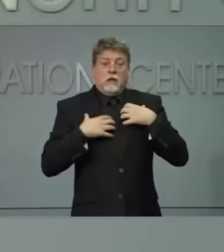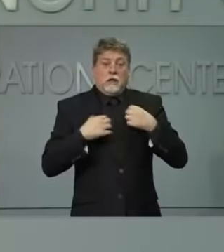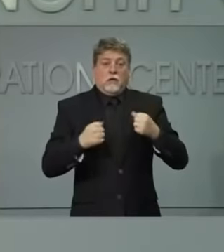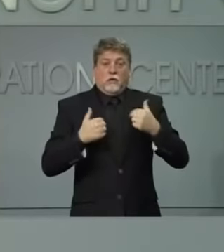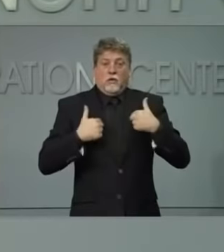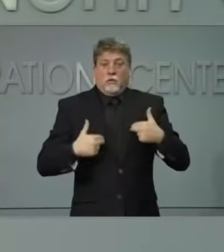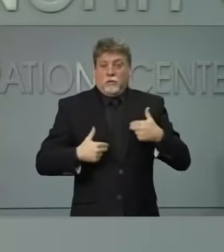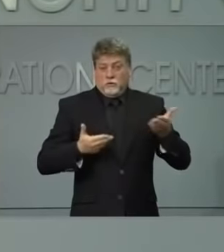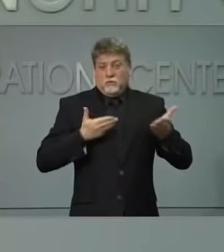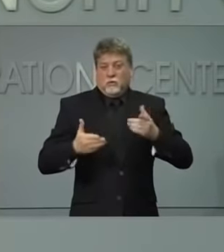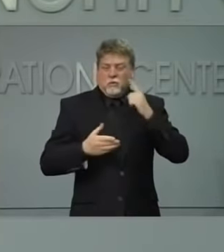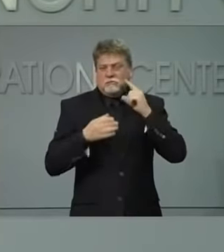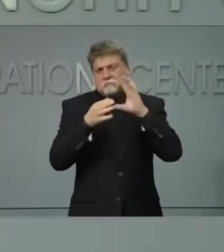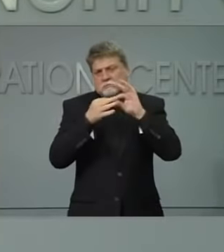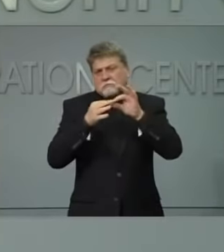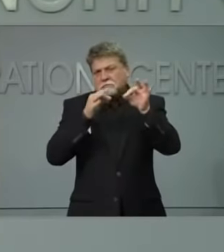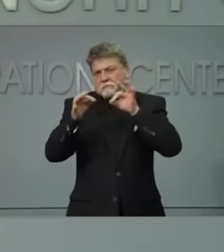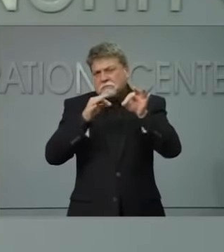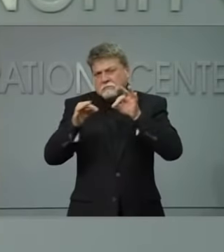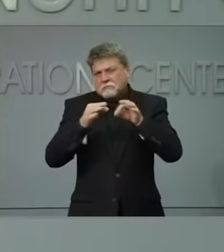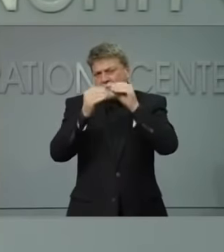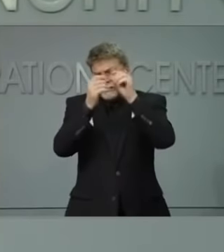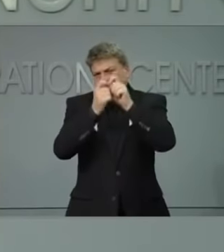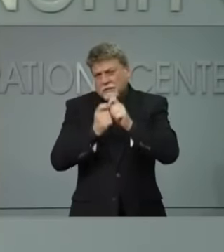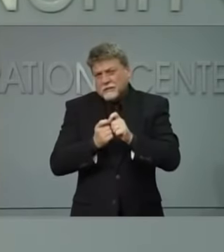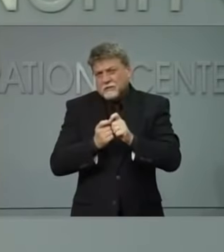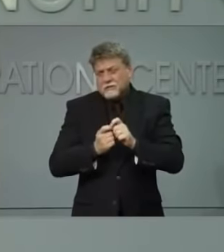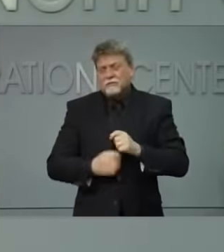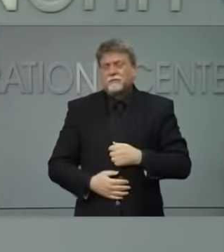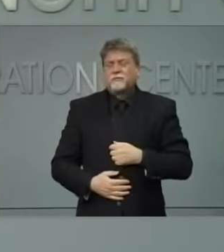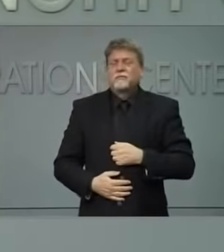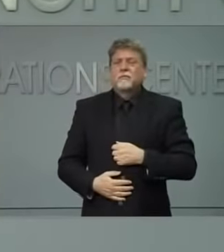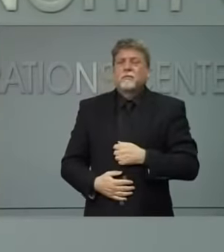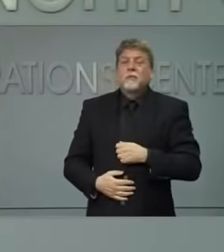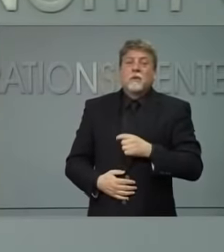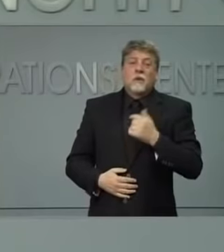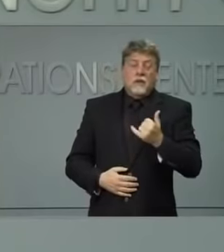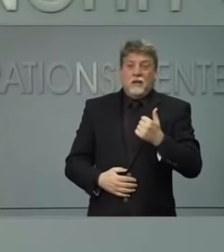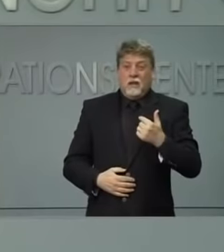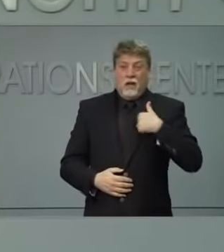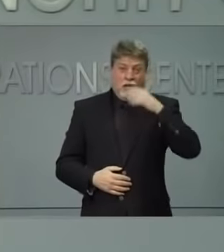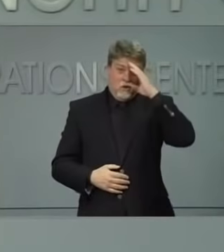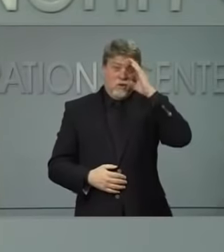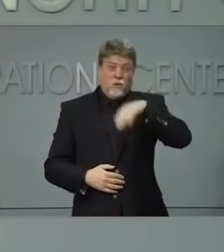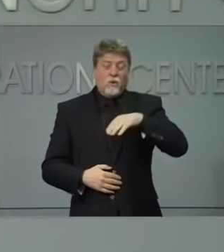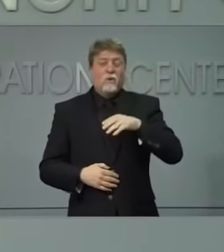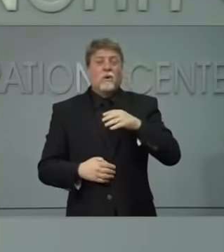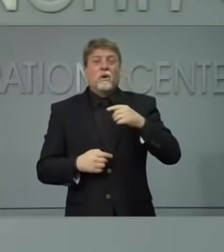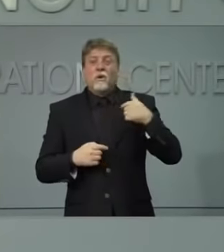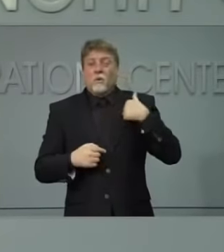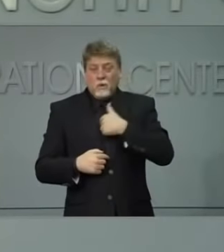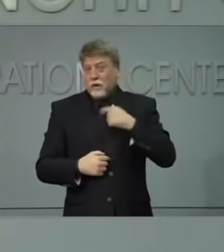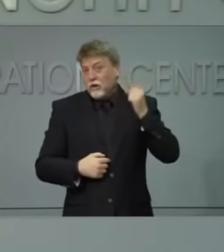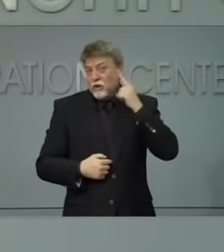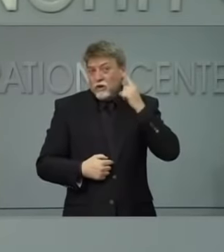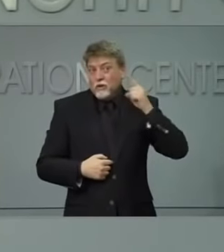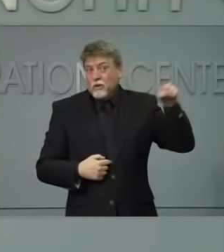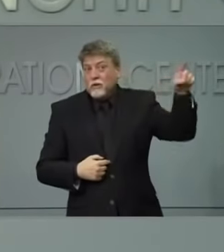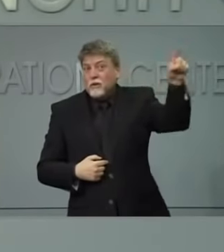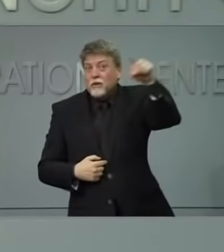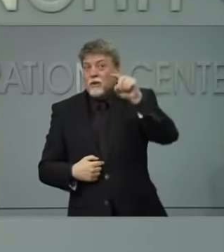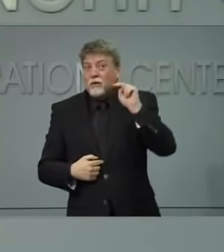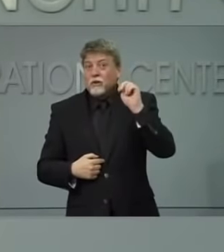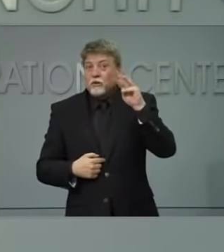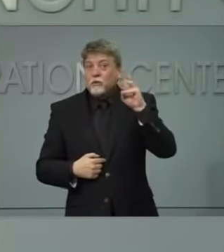will talk in a minute about that. I know that news of effective and safe vaccines has given us